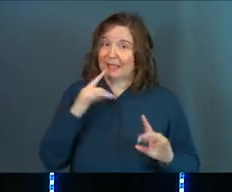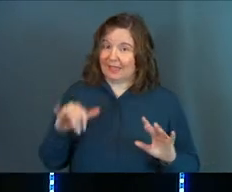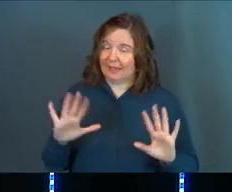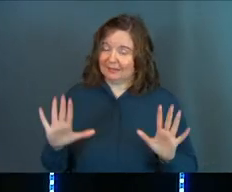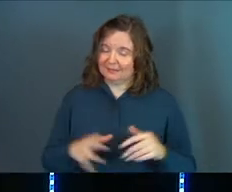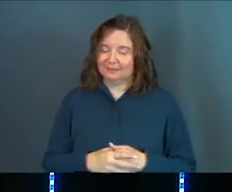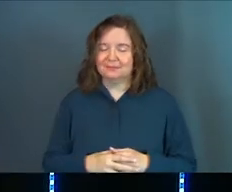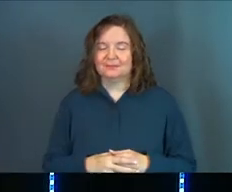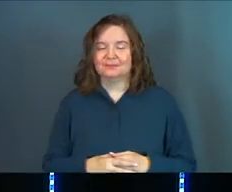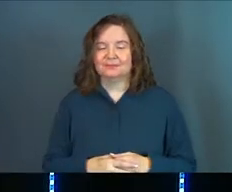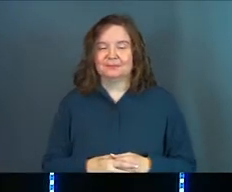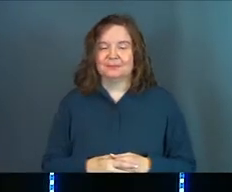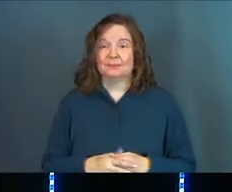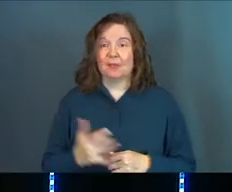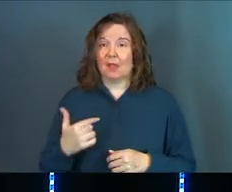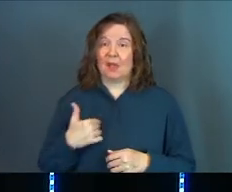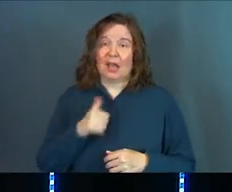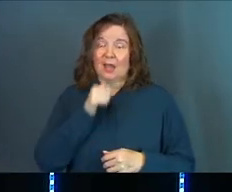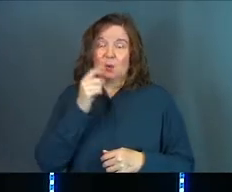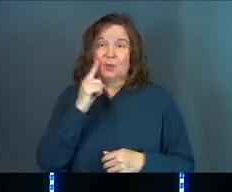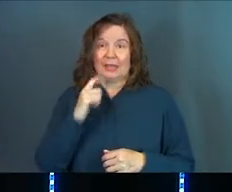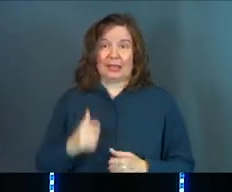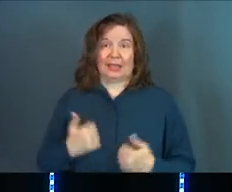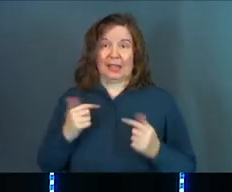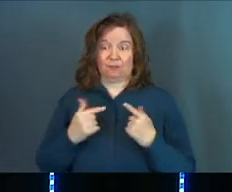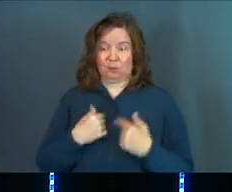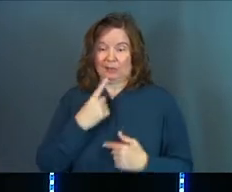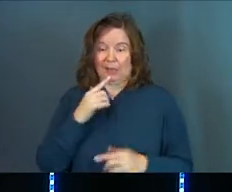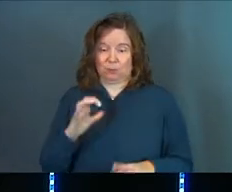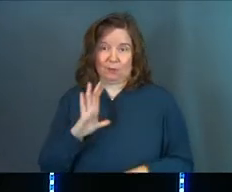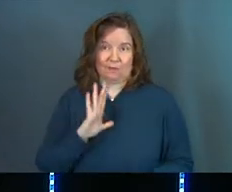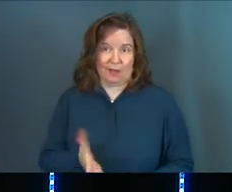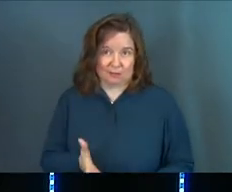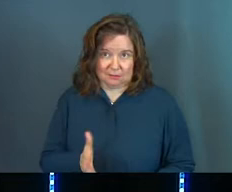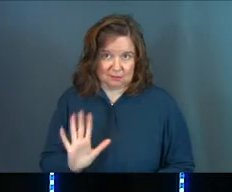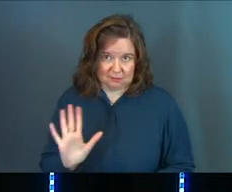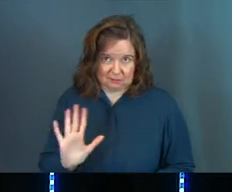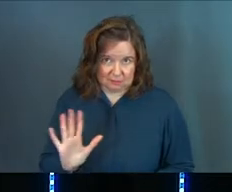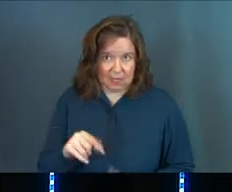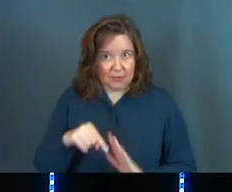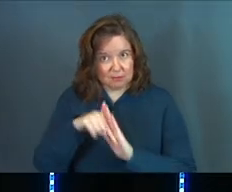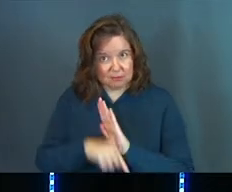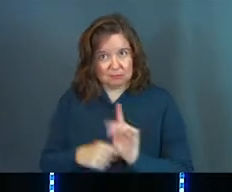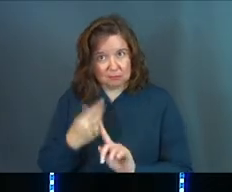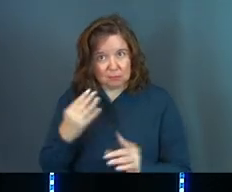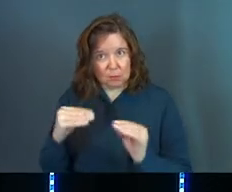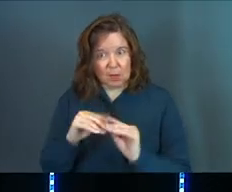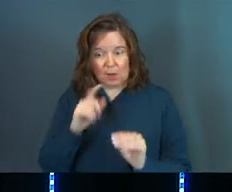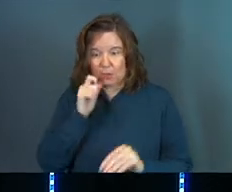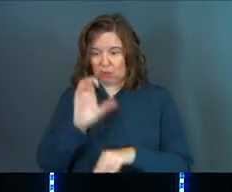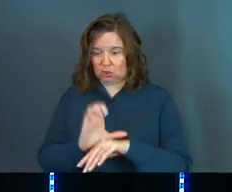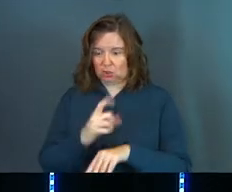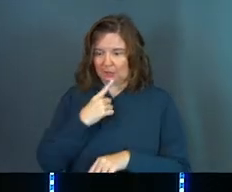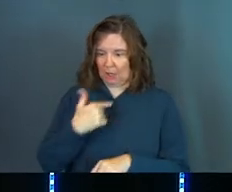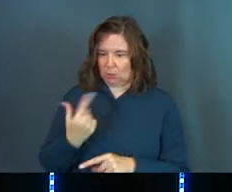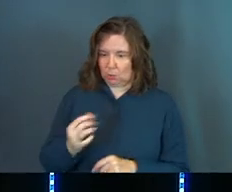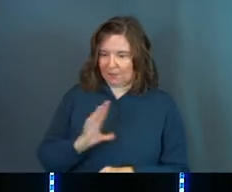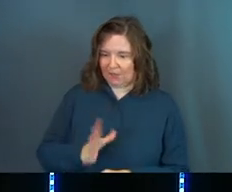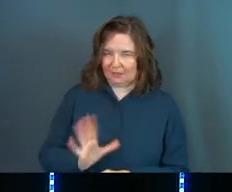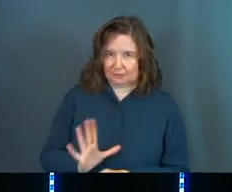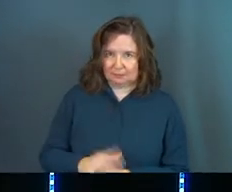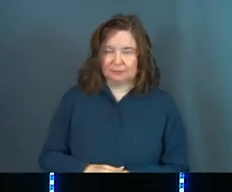that. Right? Like, I don't think at life group you should say I'm doing fine. I don't think at church you should say I'm doing